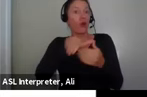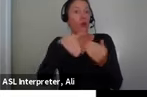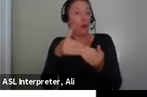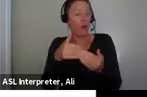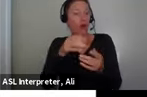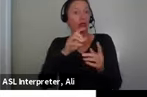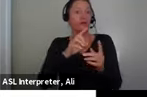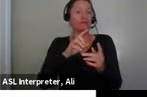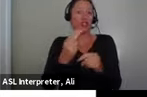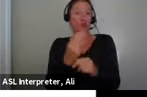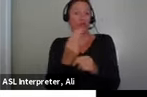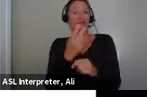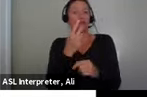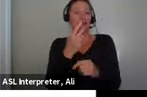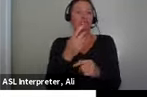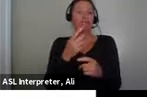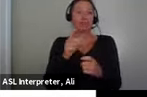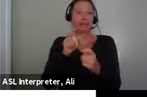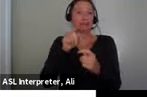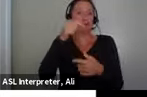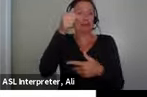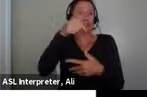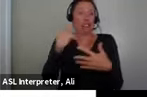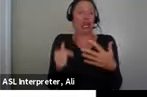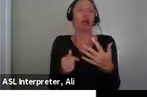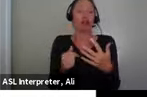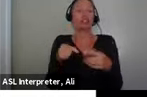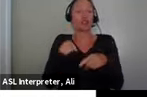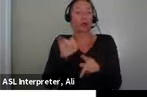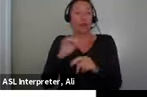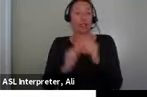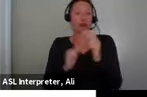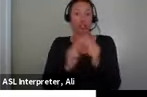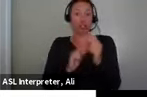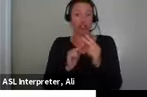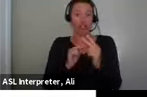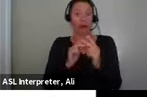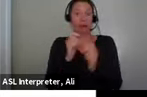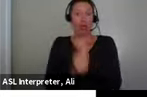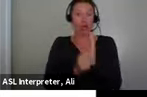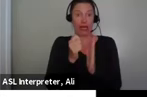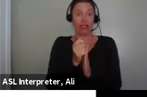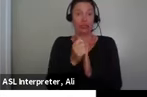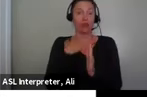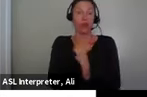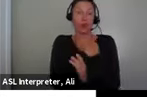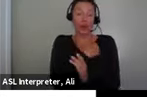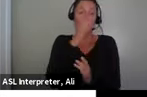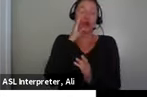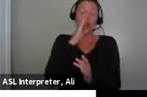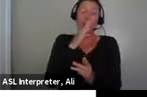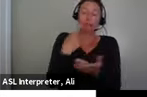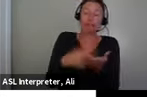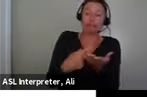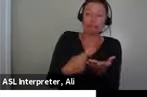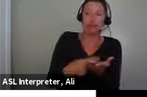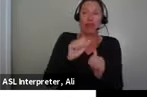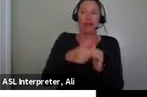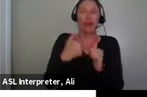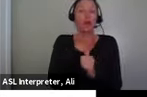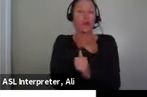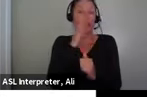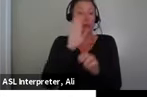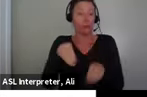period. So that's when that would really be detailed and worked through in terms of how they're planning to